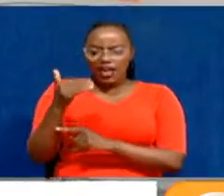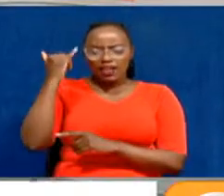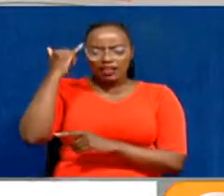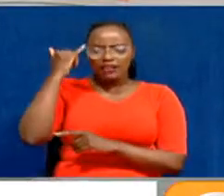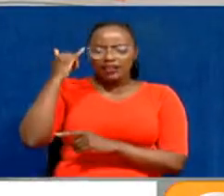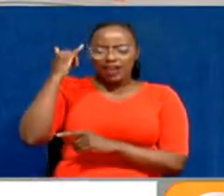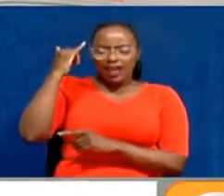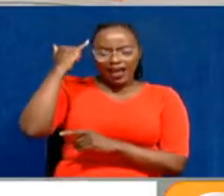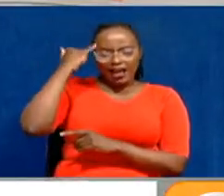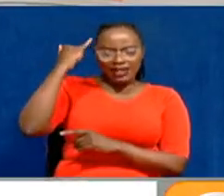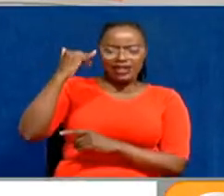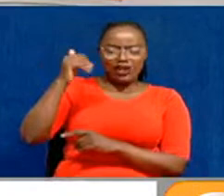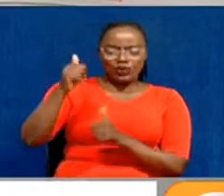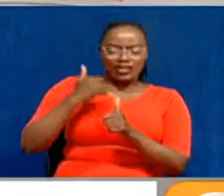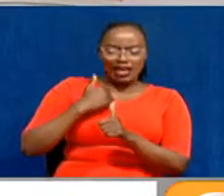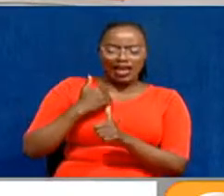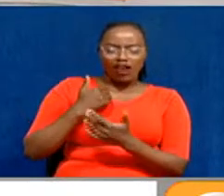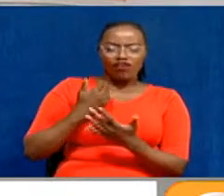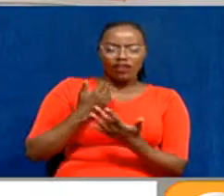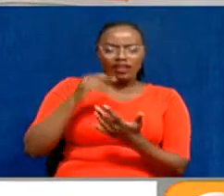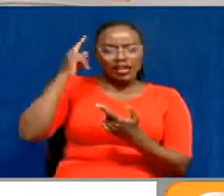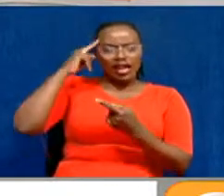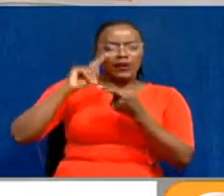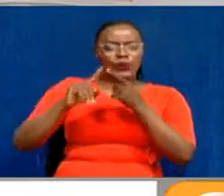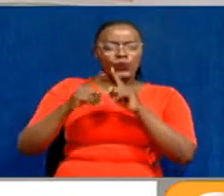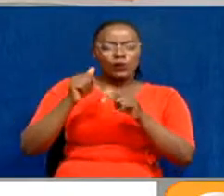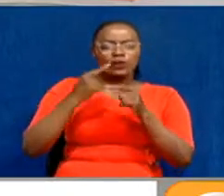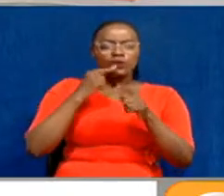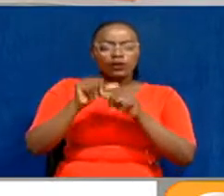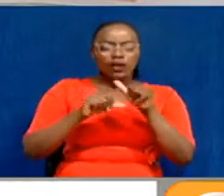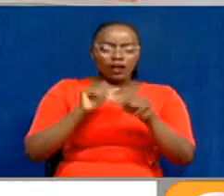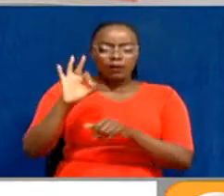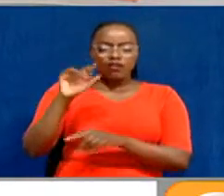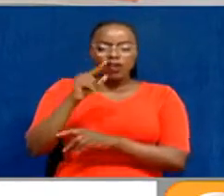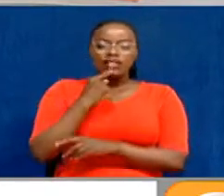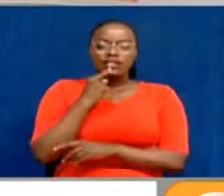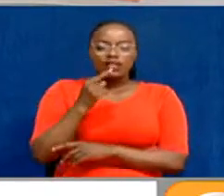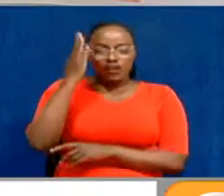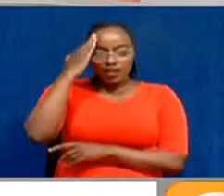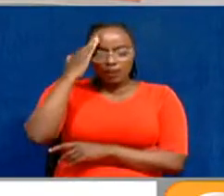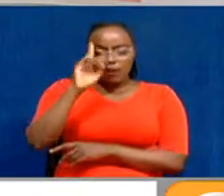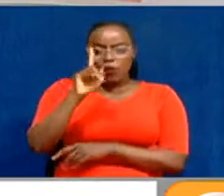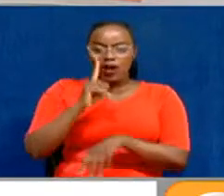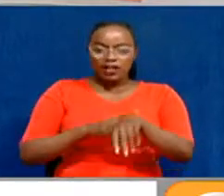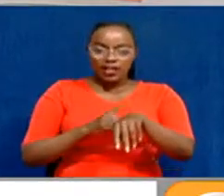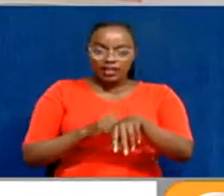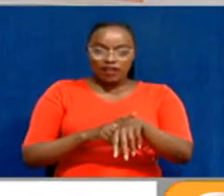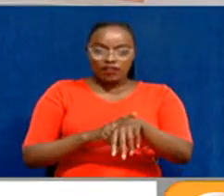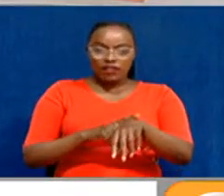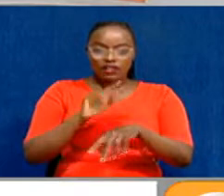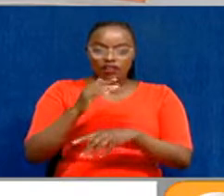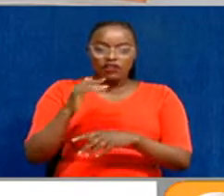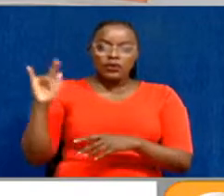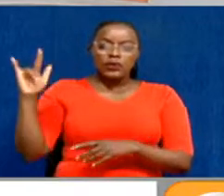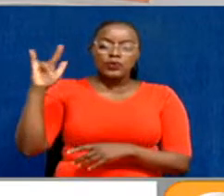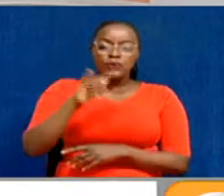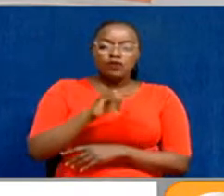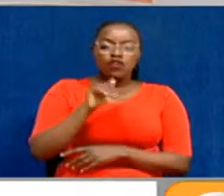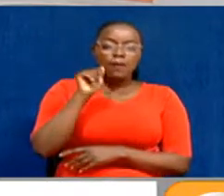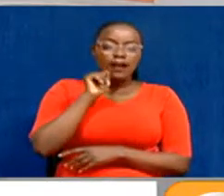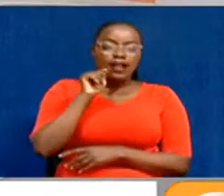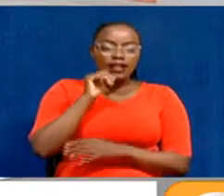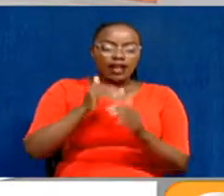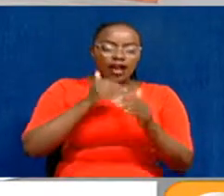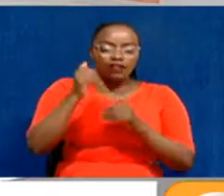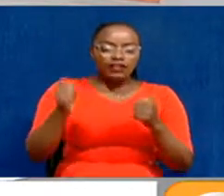that I would have is other than what we talked about and what Gashuri says, I'll just remember one incident where I remember when he was coming back from London after